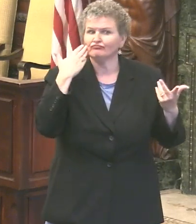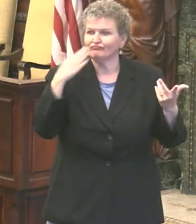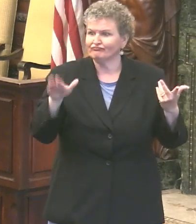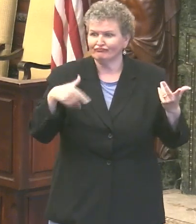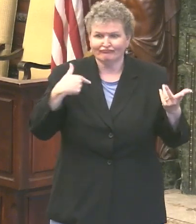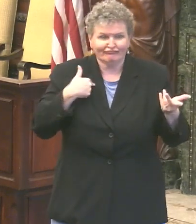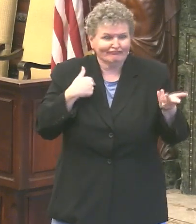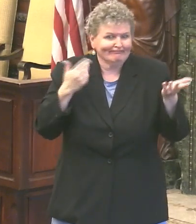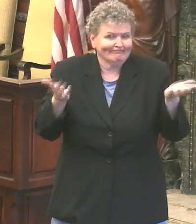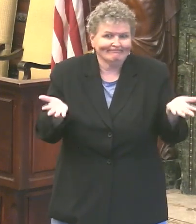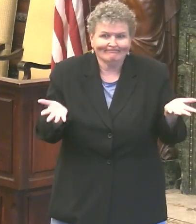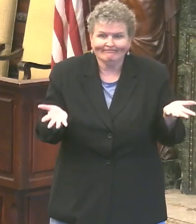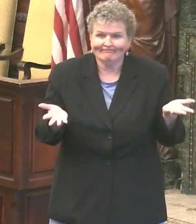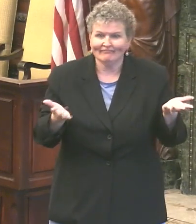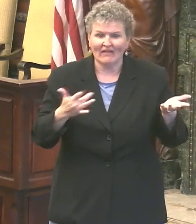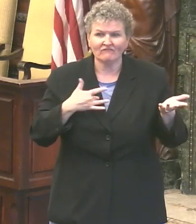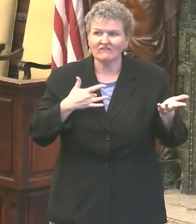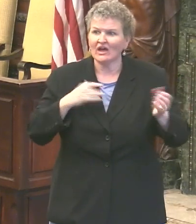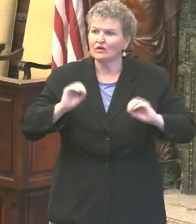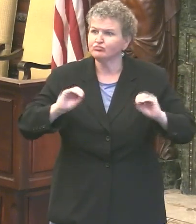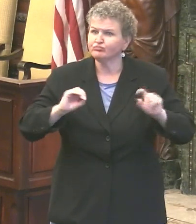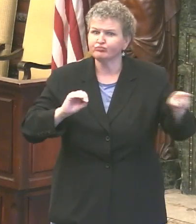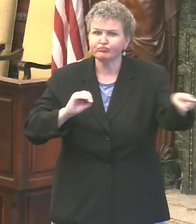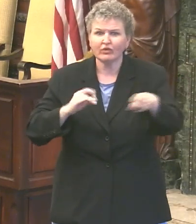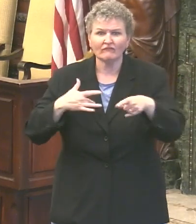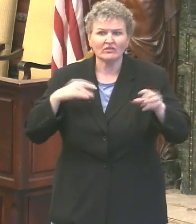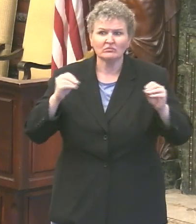symptomatic, asymptomatic. I don't have any more details than that.